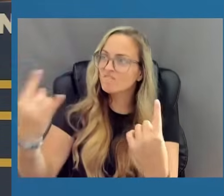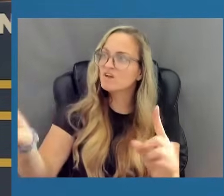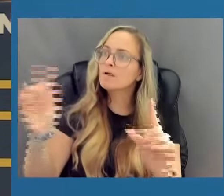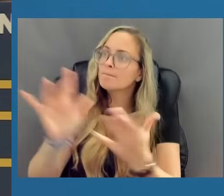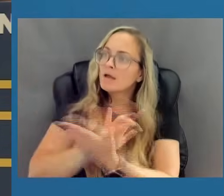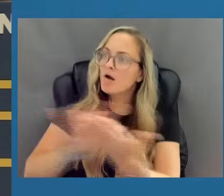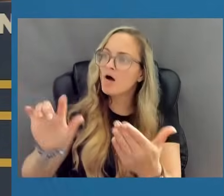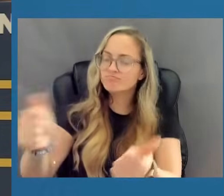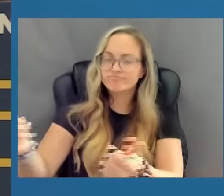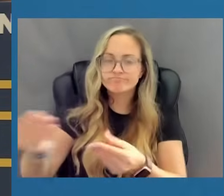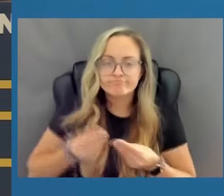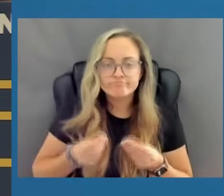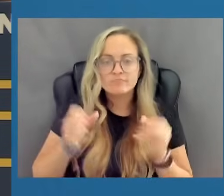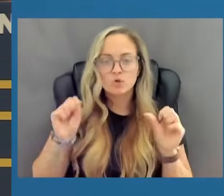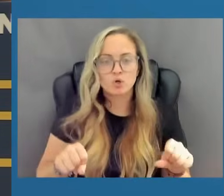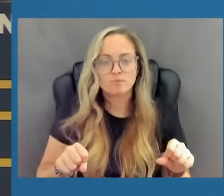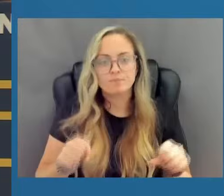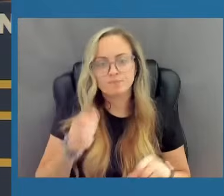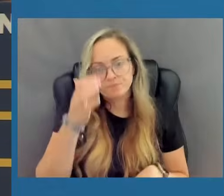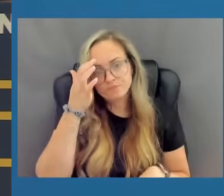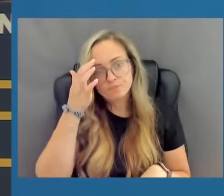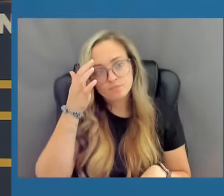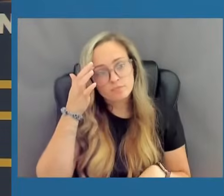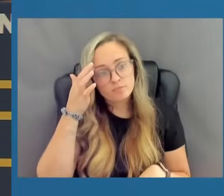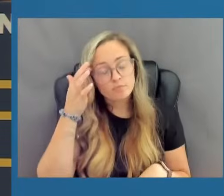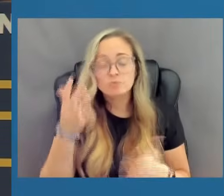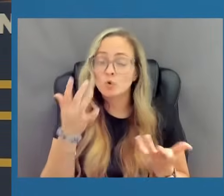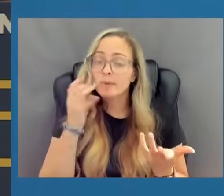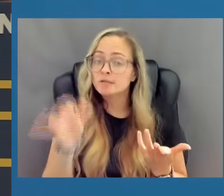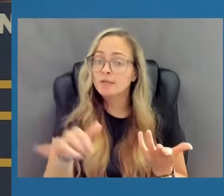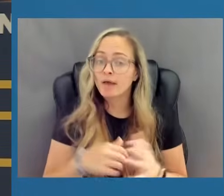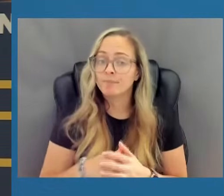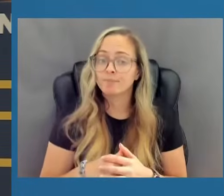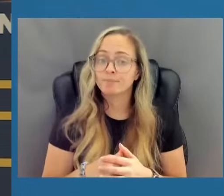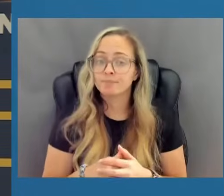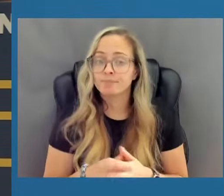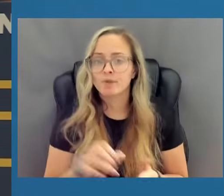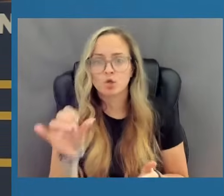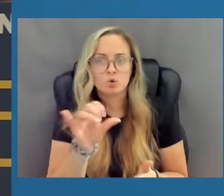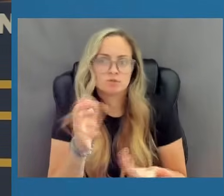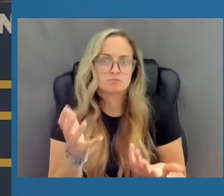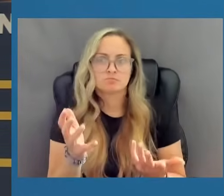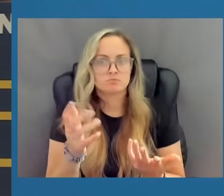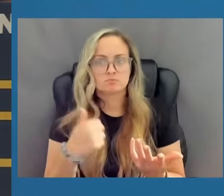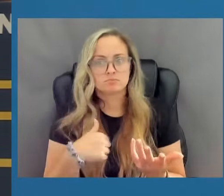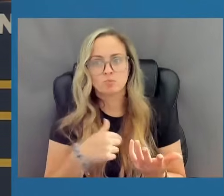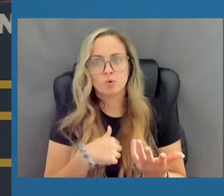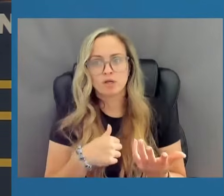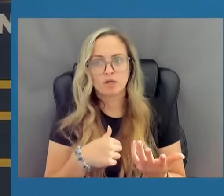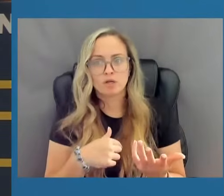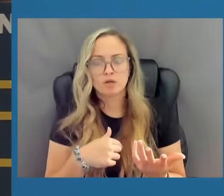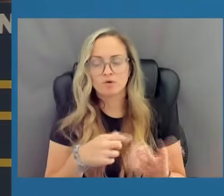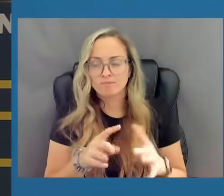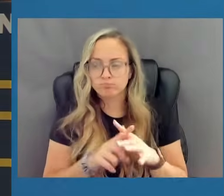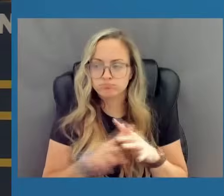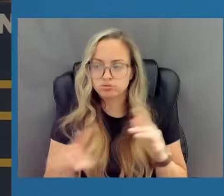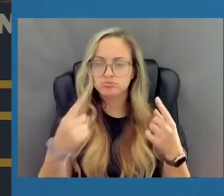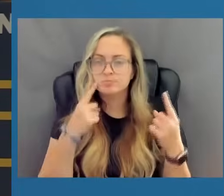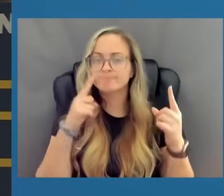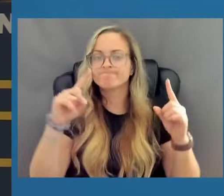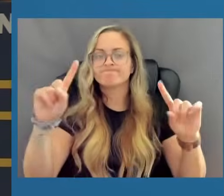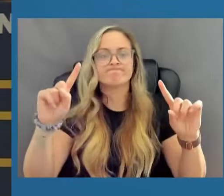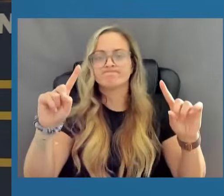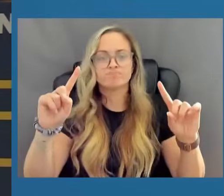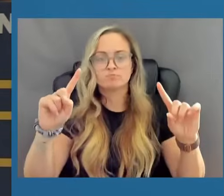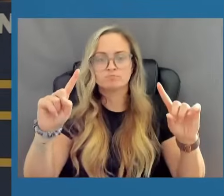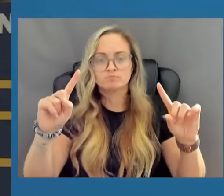later. So because of that, and also the fact that we were able to escape those circumstances,